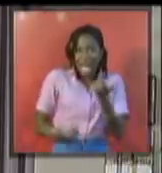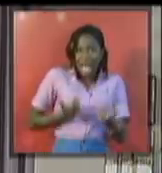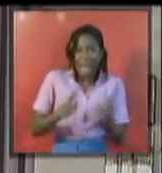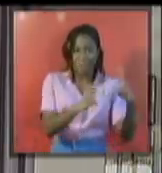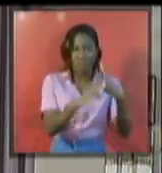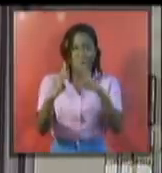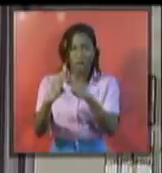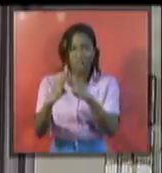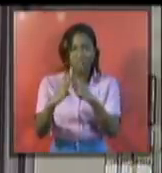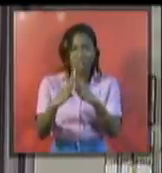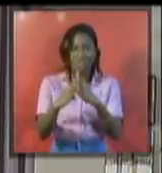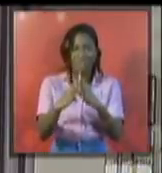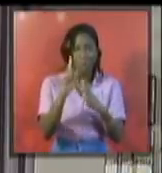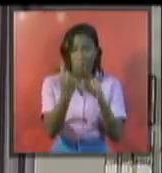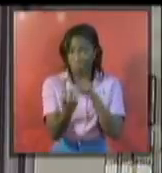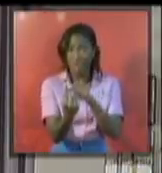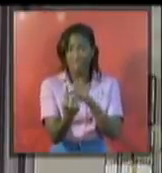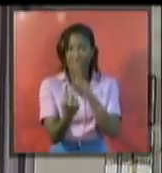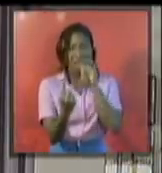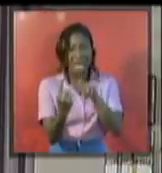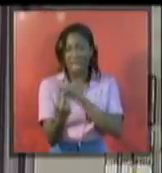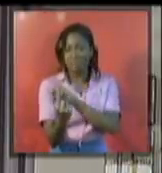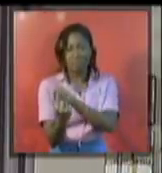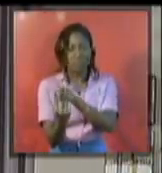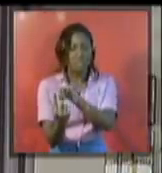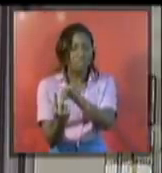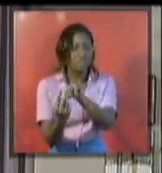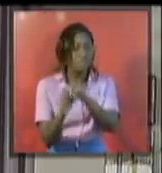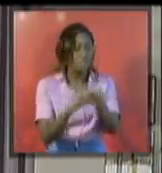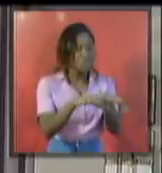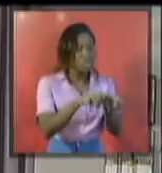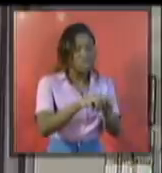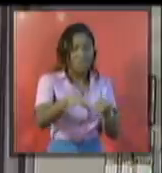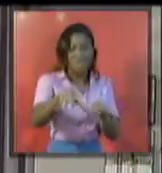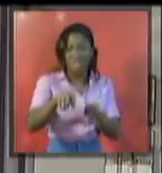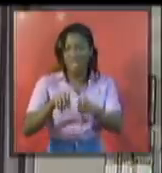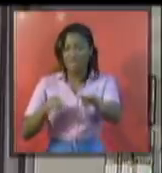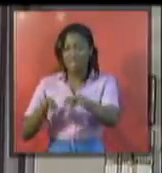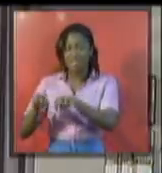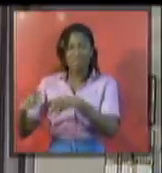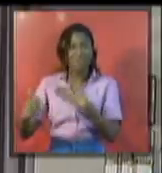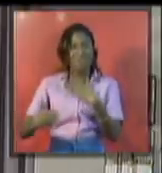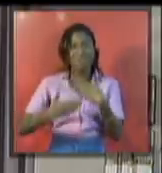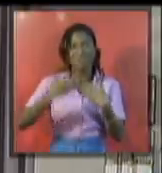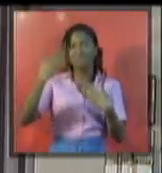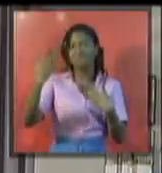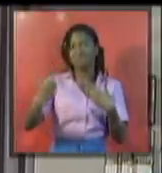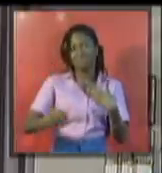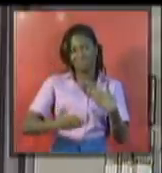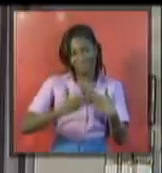to start off a chain reaction, which will again cripple the country. The fight